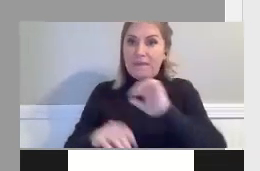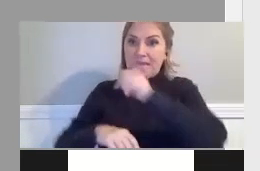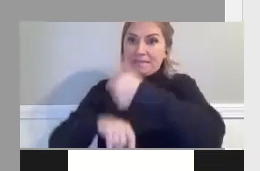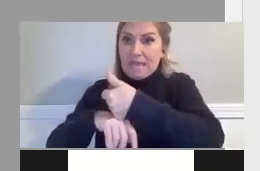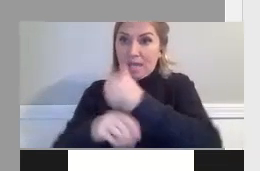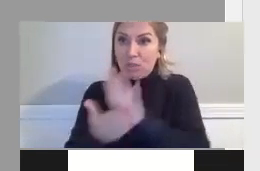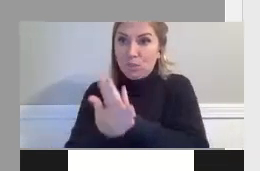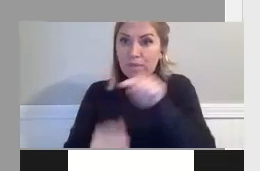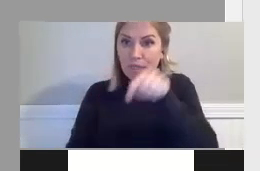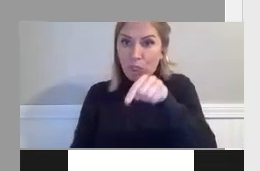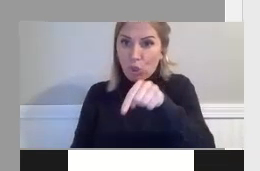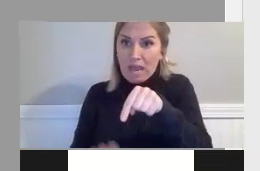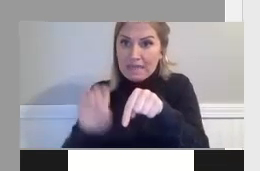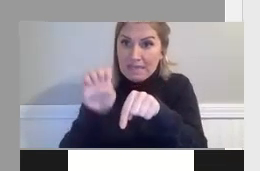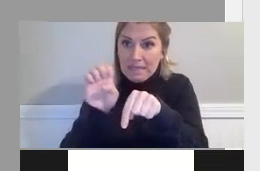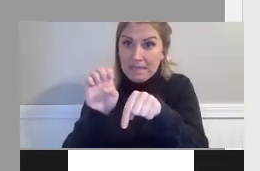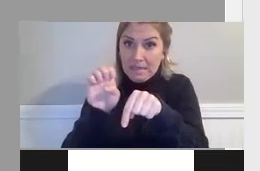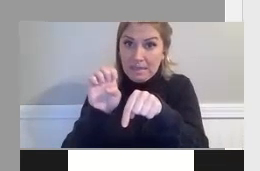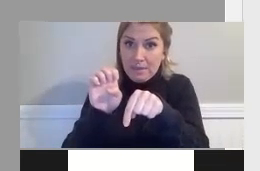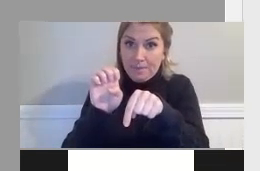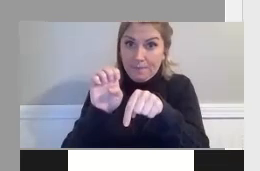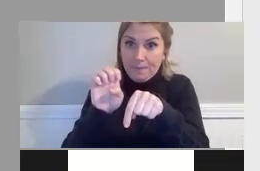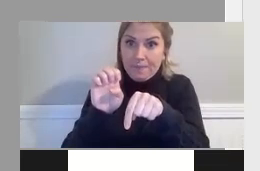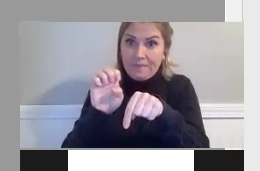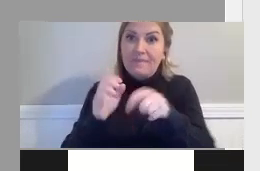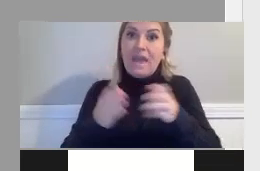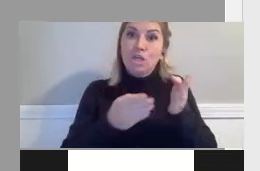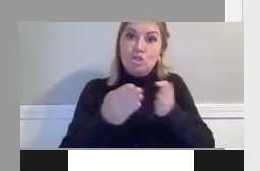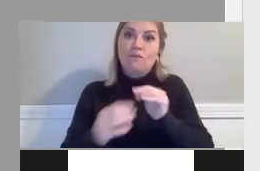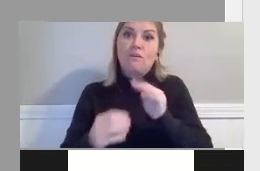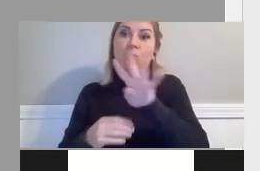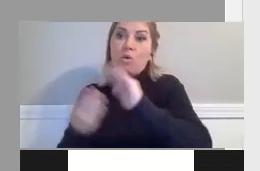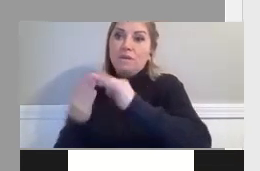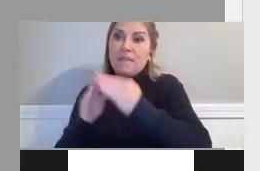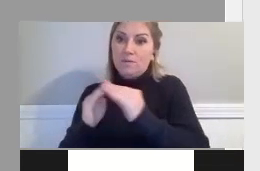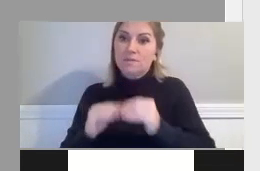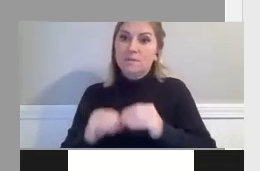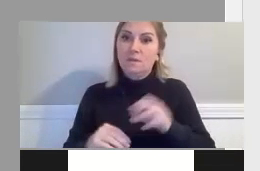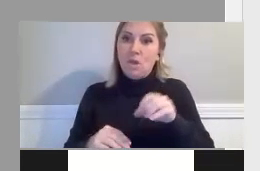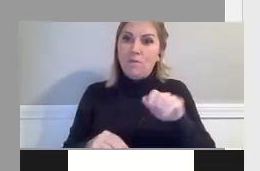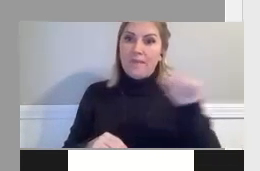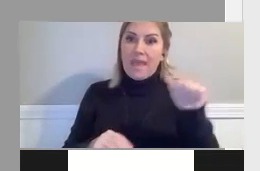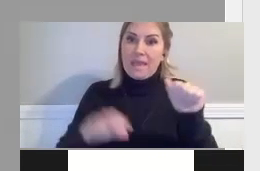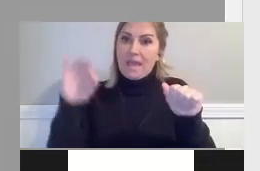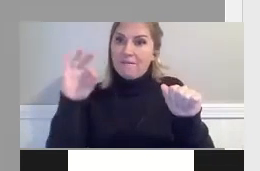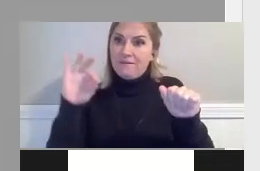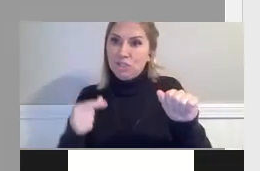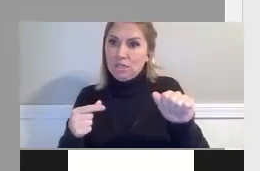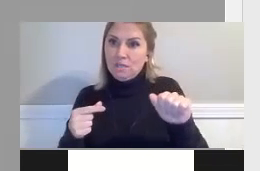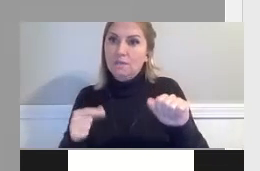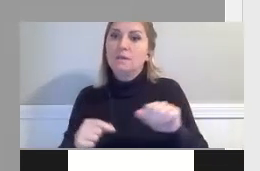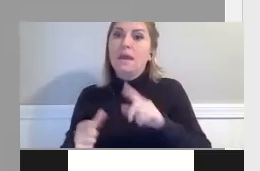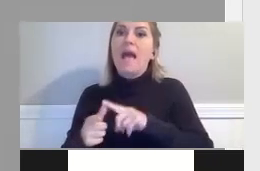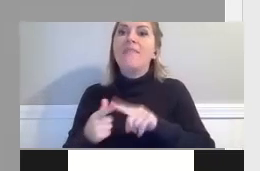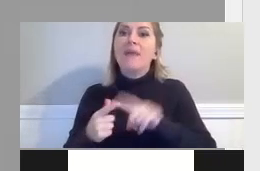E, that can serve 4 towns, E itself, but also A, F, and G, right? Then you would have to